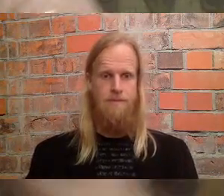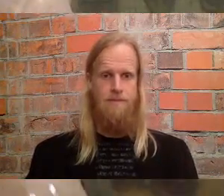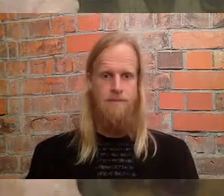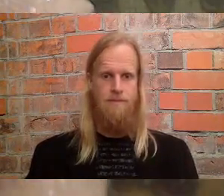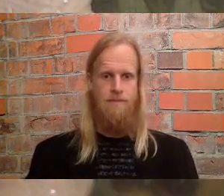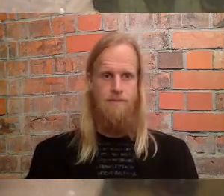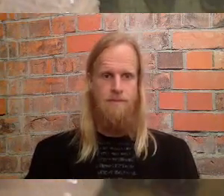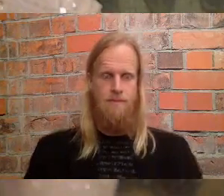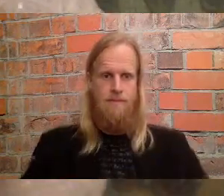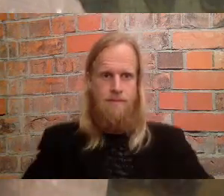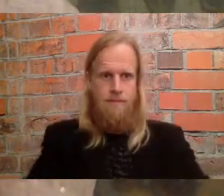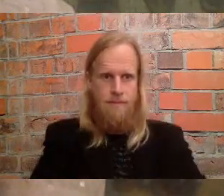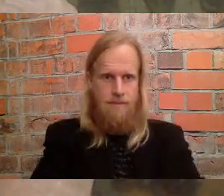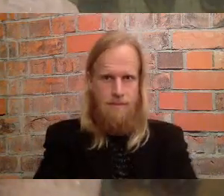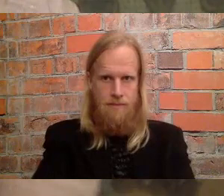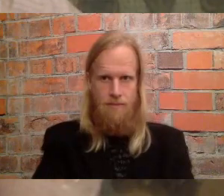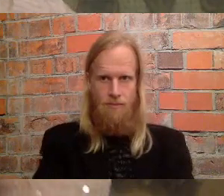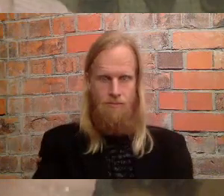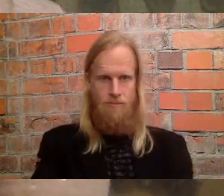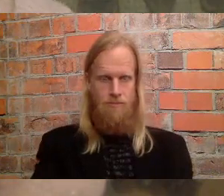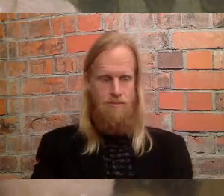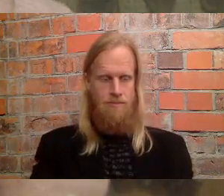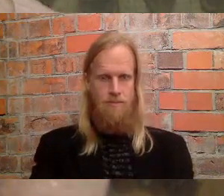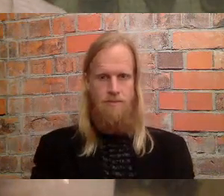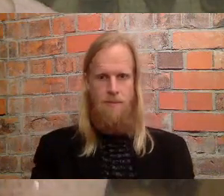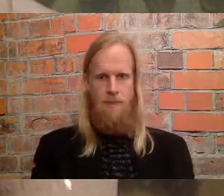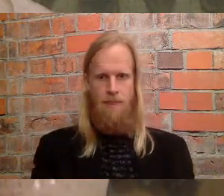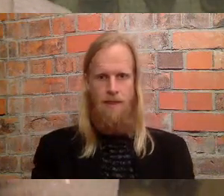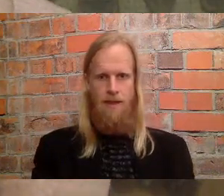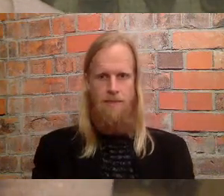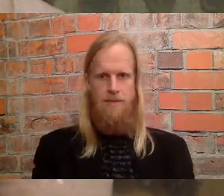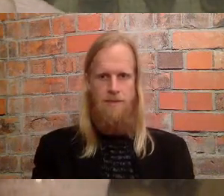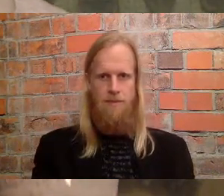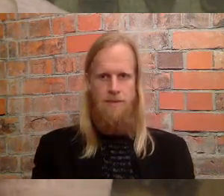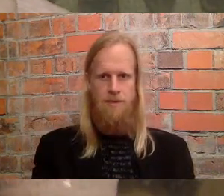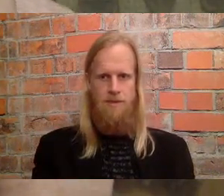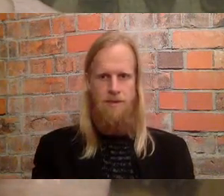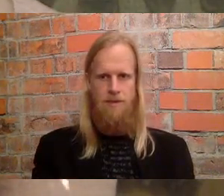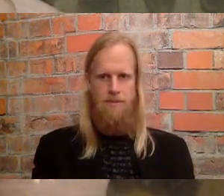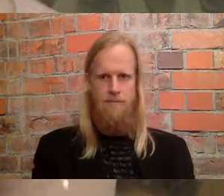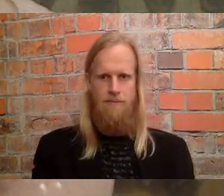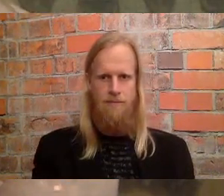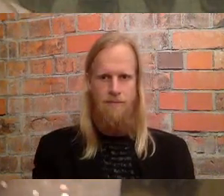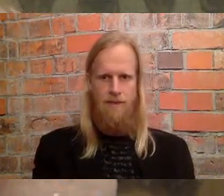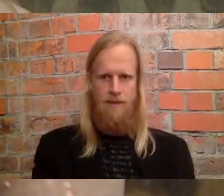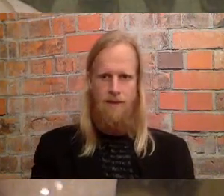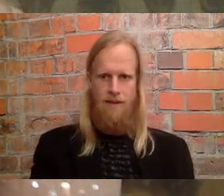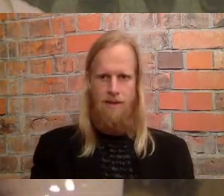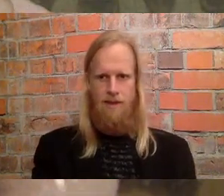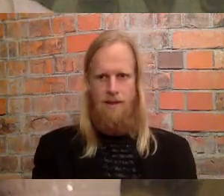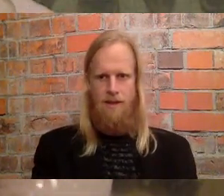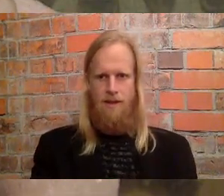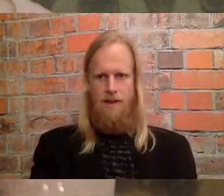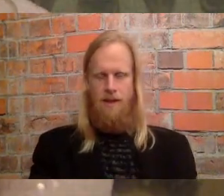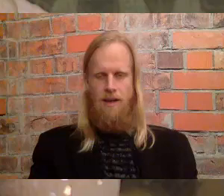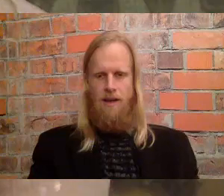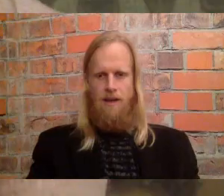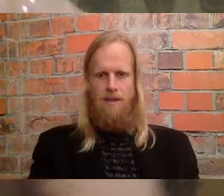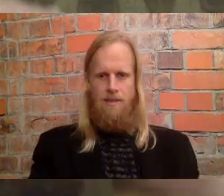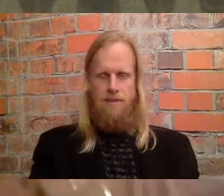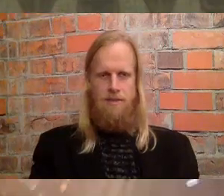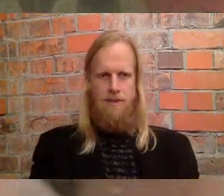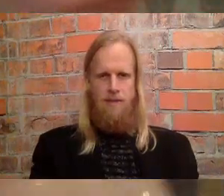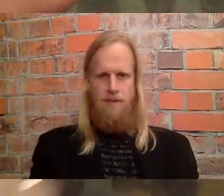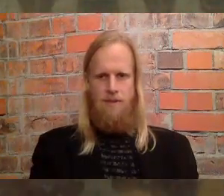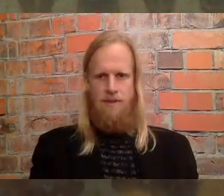the side of the ribs. I give myself permission to come into alignment.